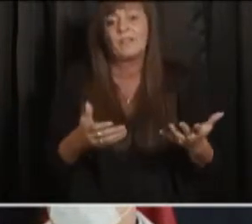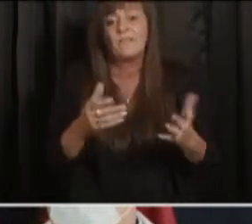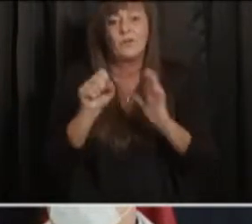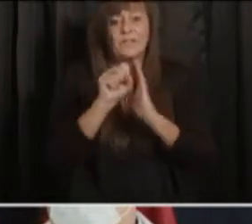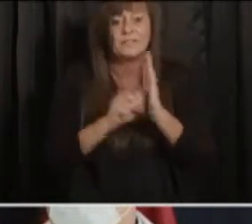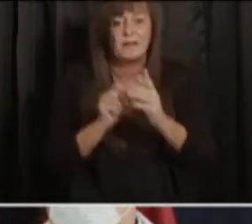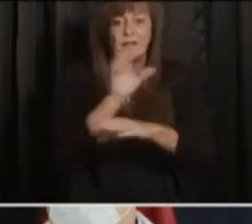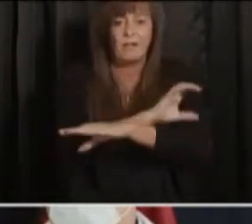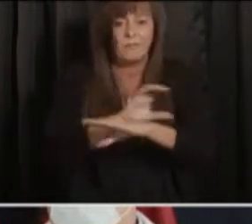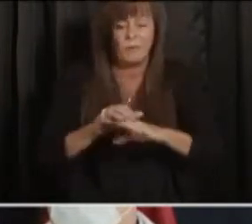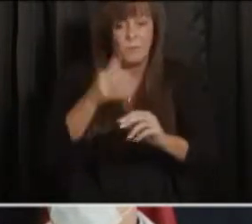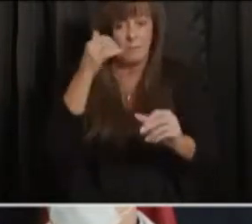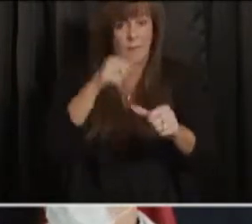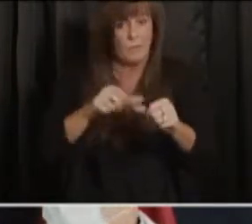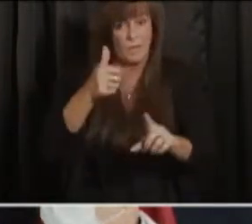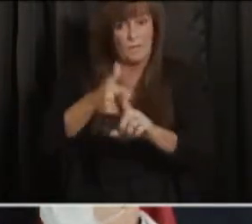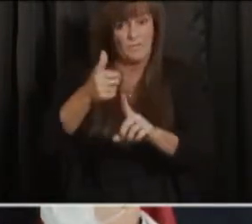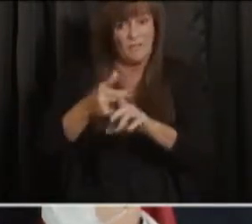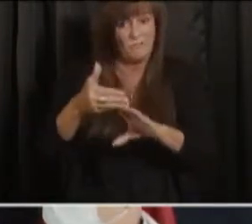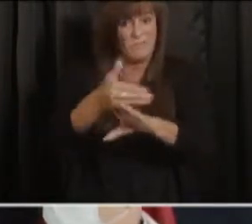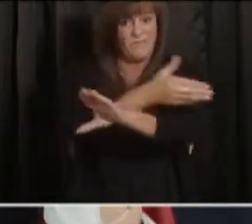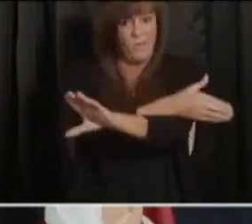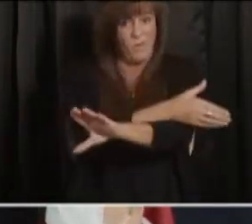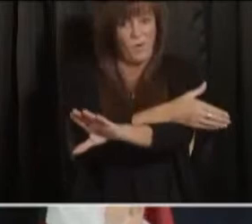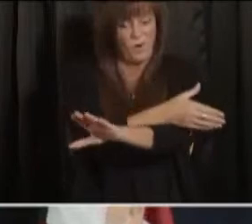century. Dr. France?